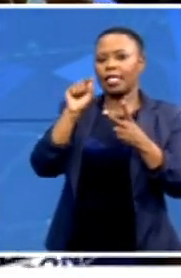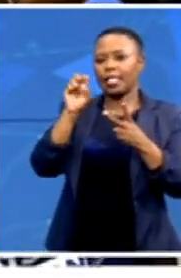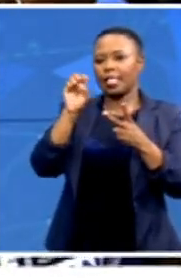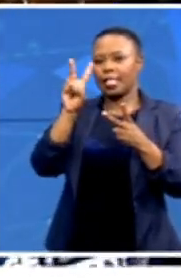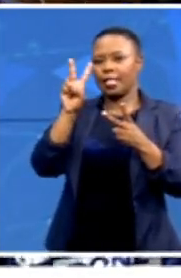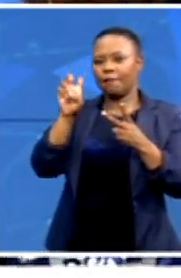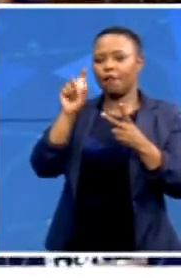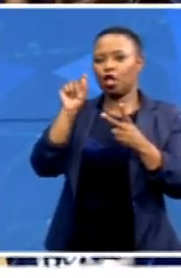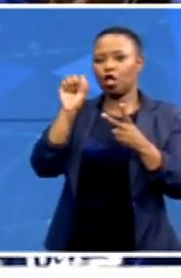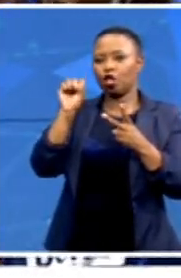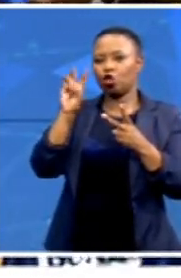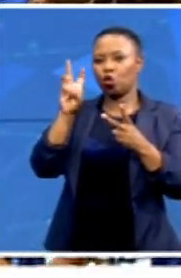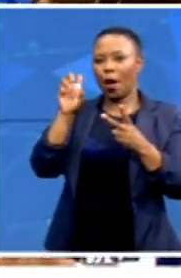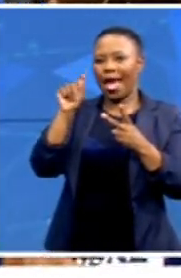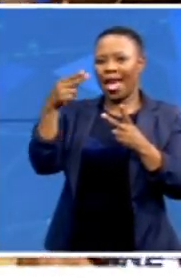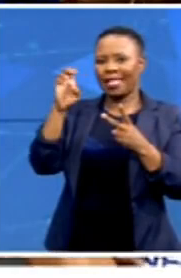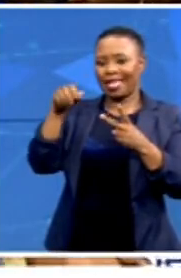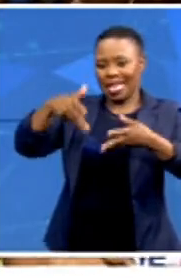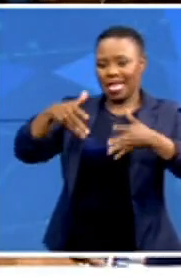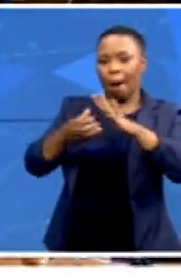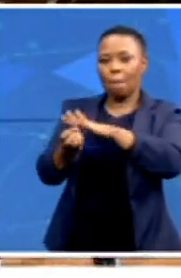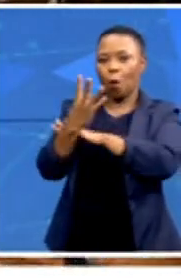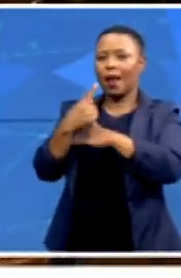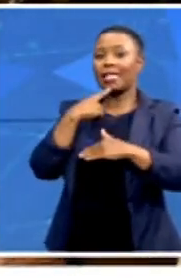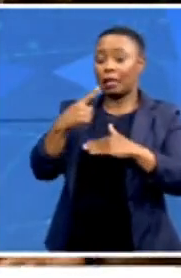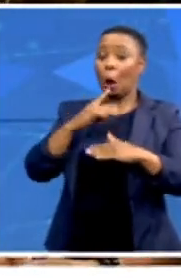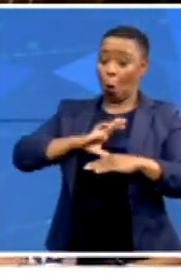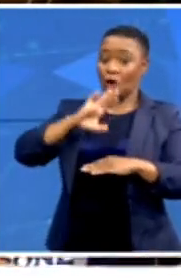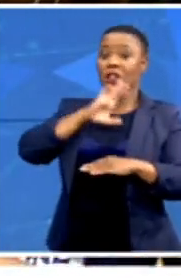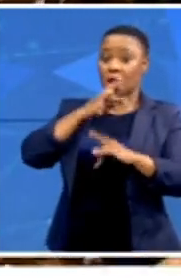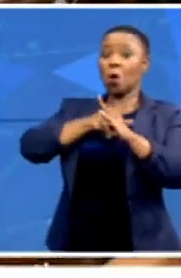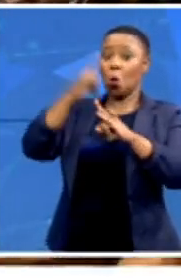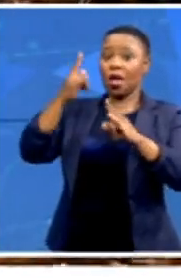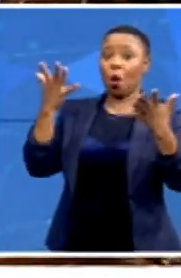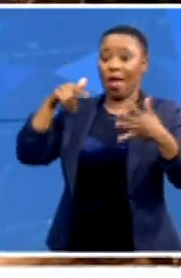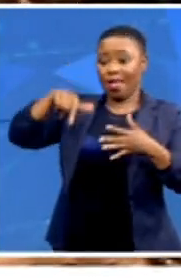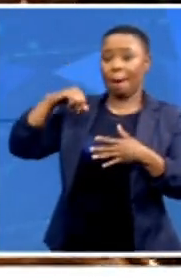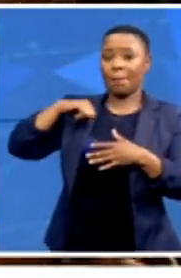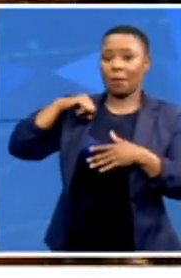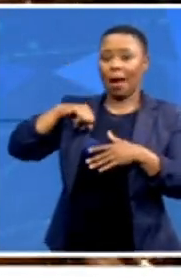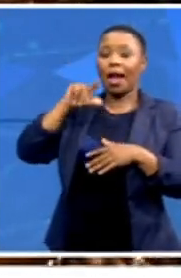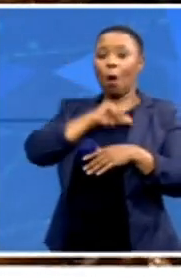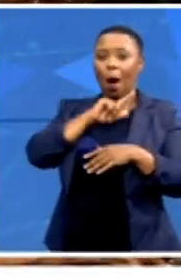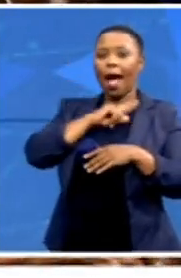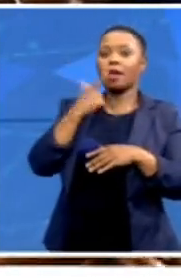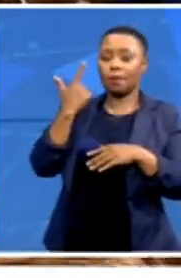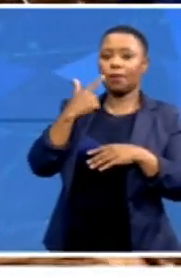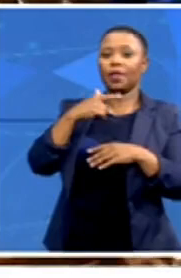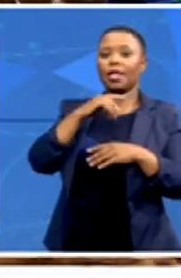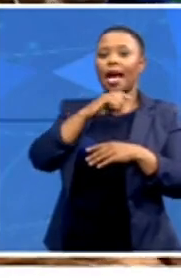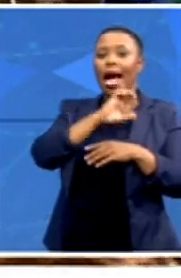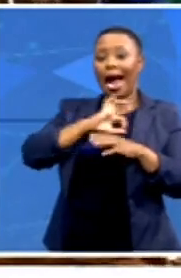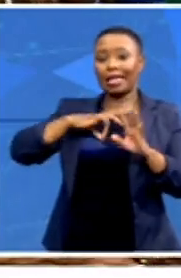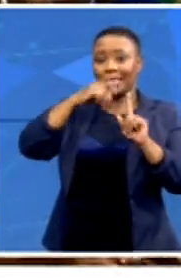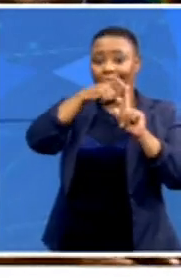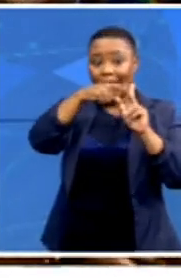saying that he's confident for a win in this municipality, for he believes that their councillors, candidates, they are activists on the ground, have gone